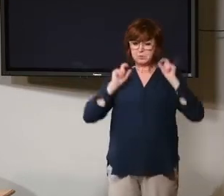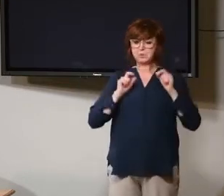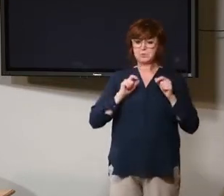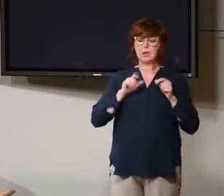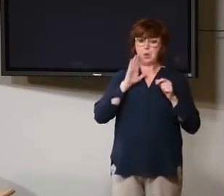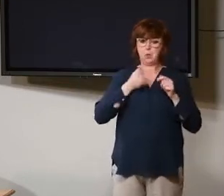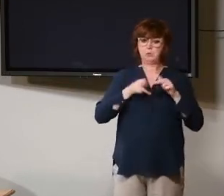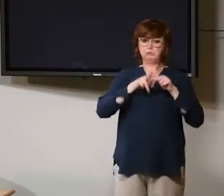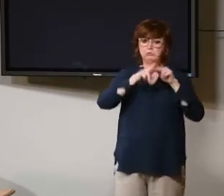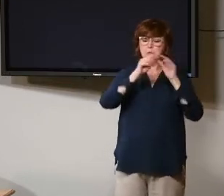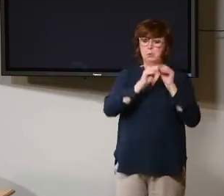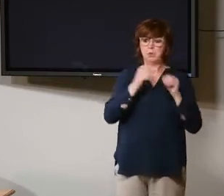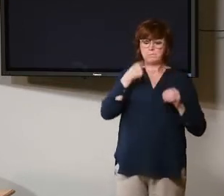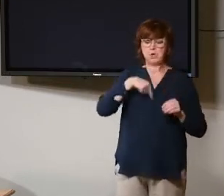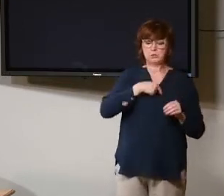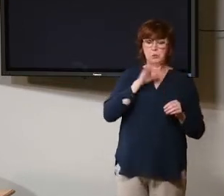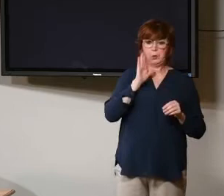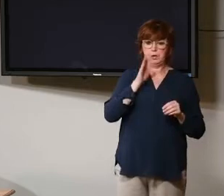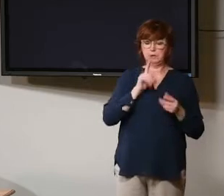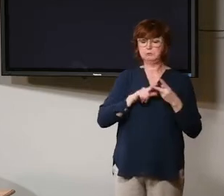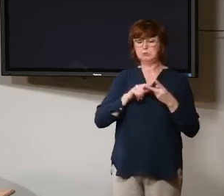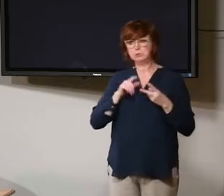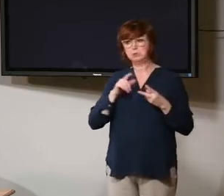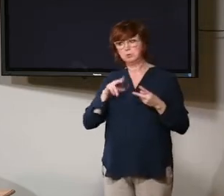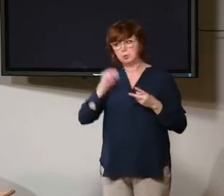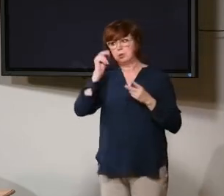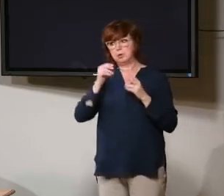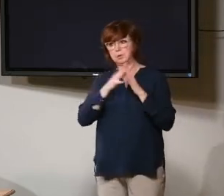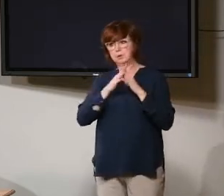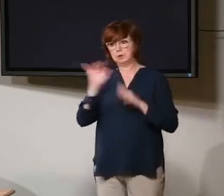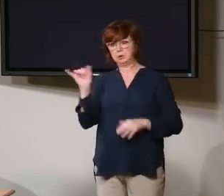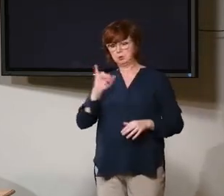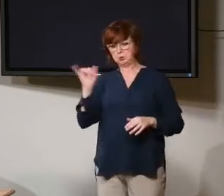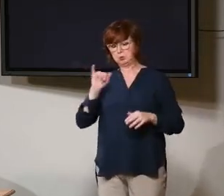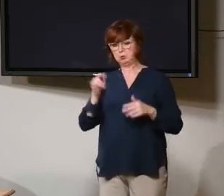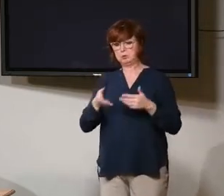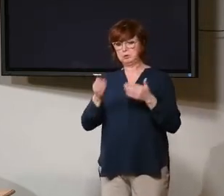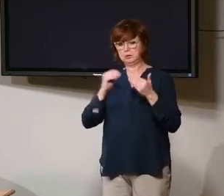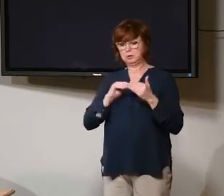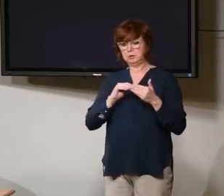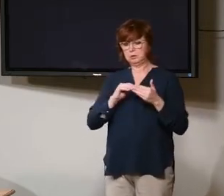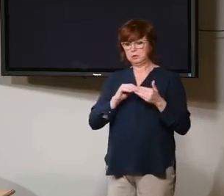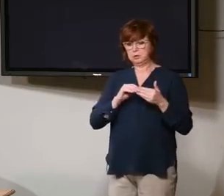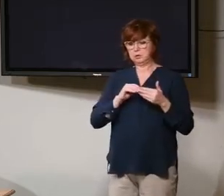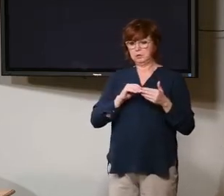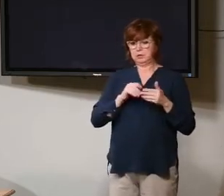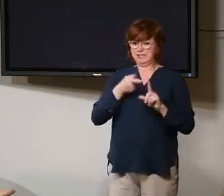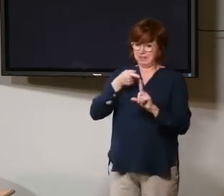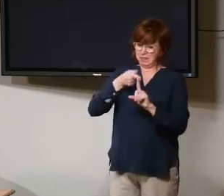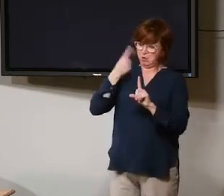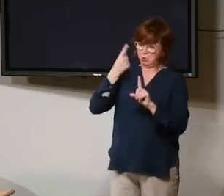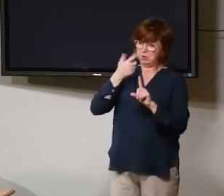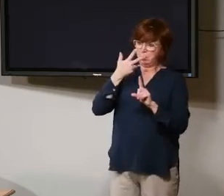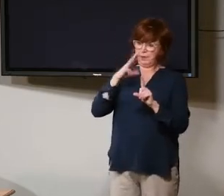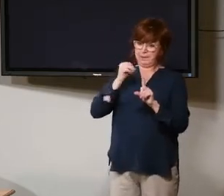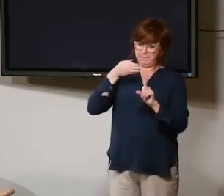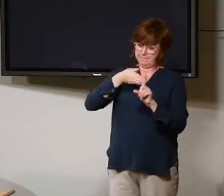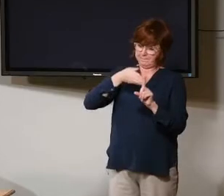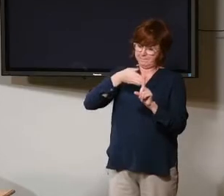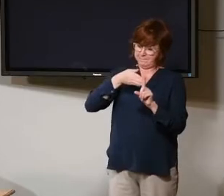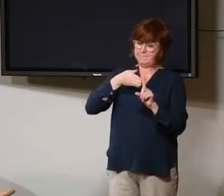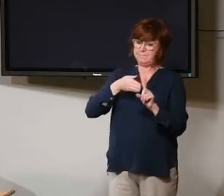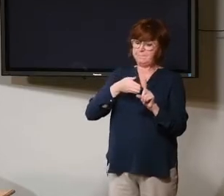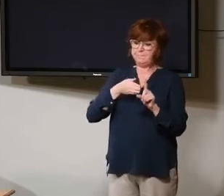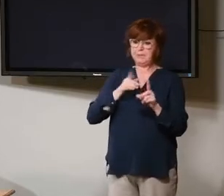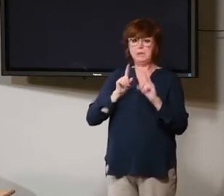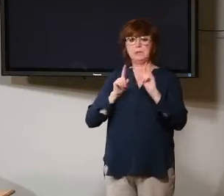us here in Saskatchewan, but for all of North America, as well as others that might access from that particular company. With respect to